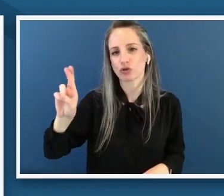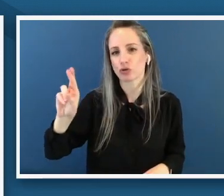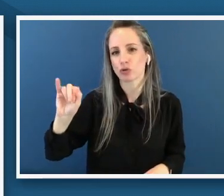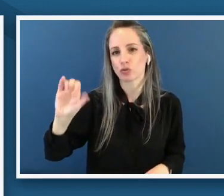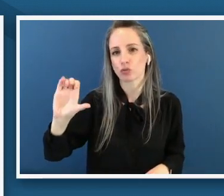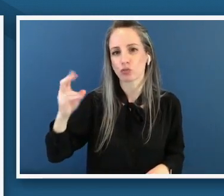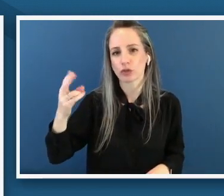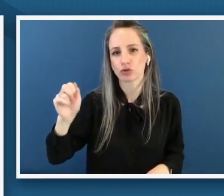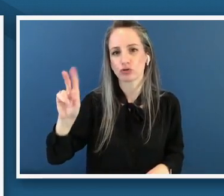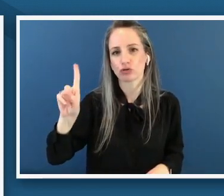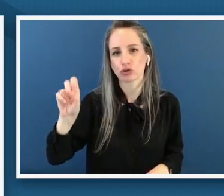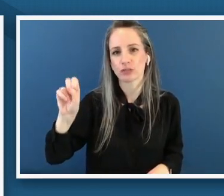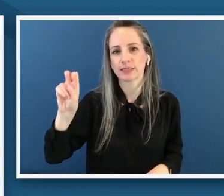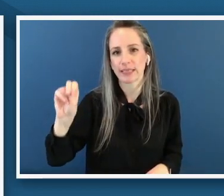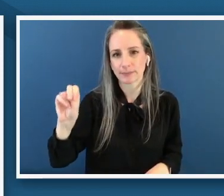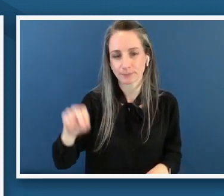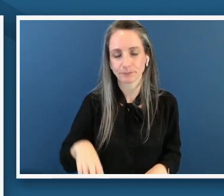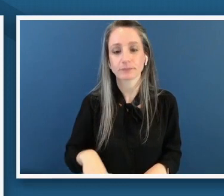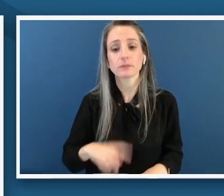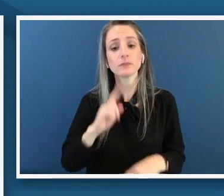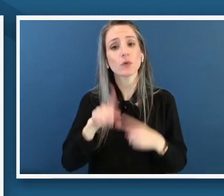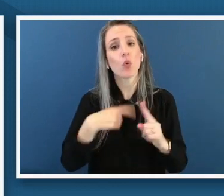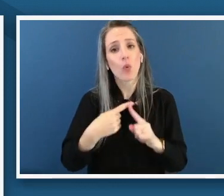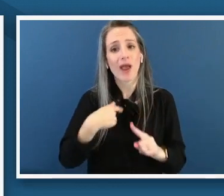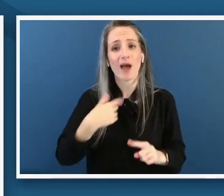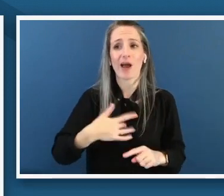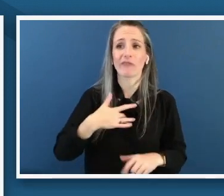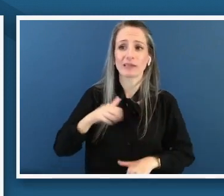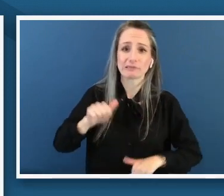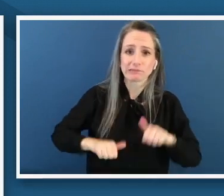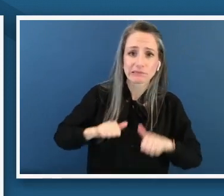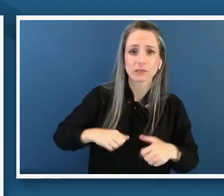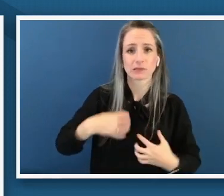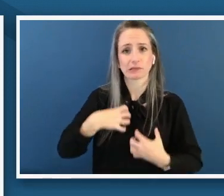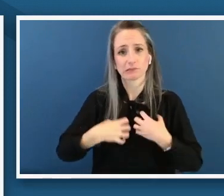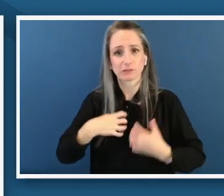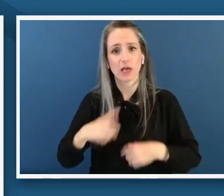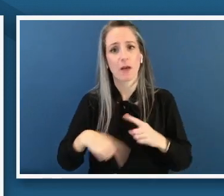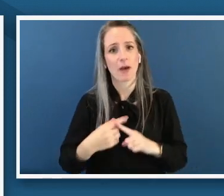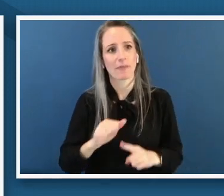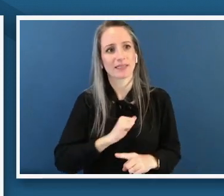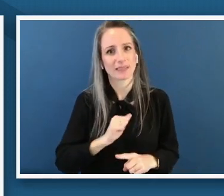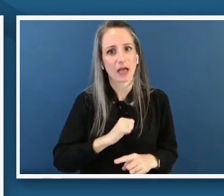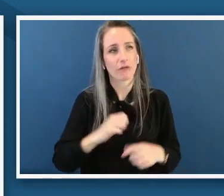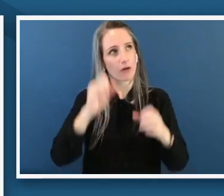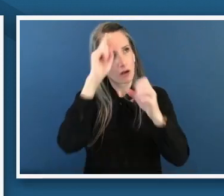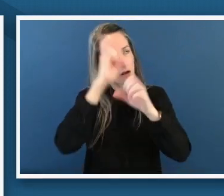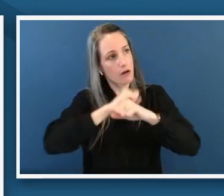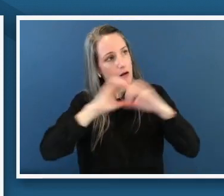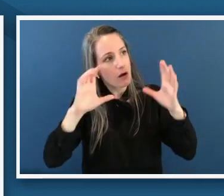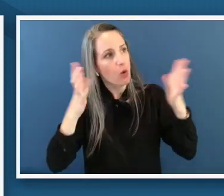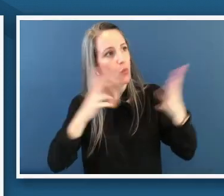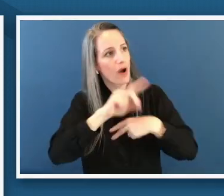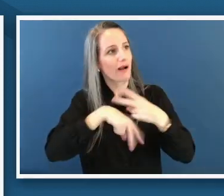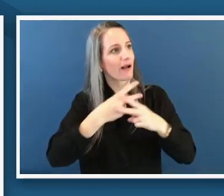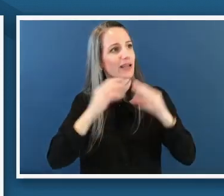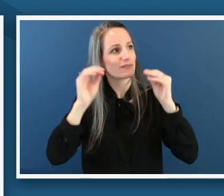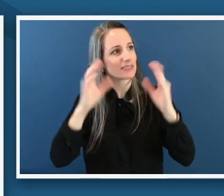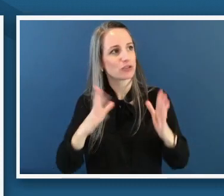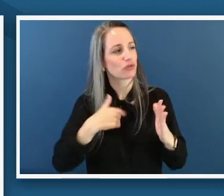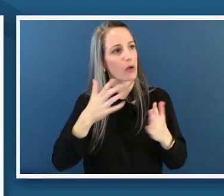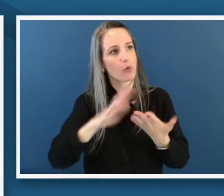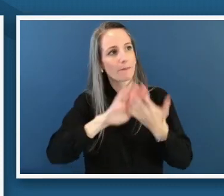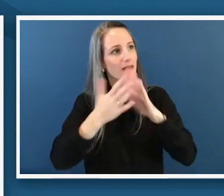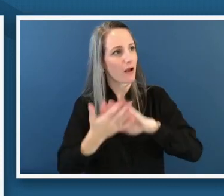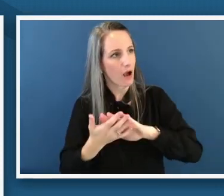basically, when I just was unsure of myself and what kind of teacher I would be, he was the one that just said,